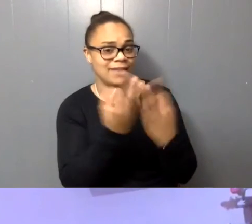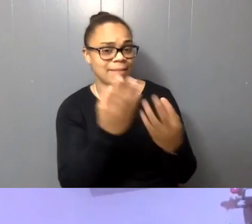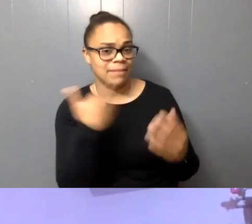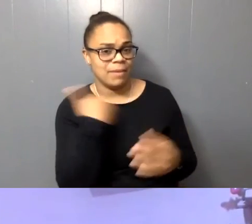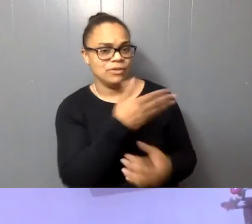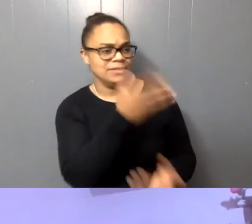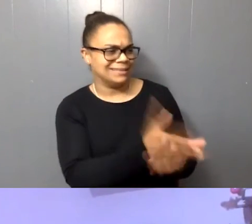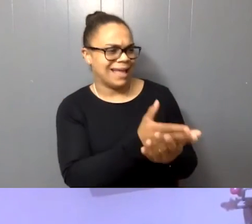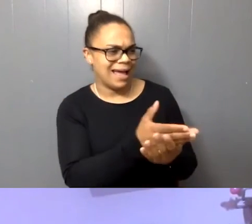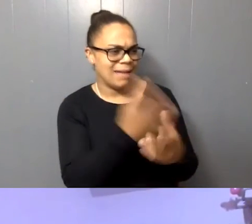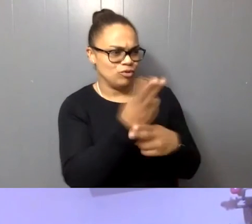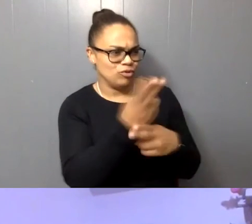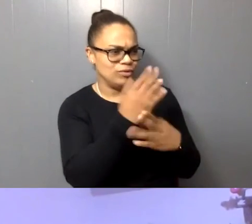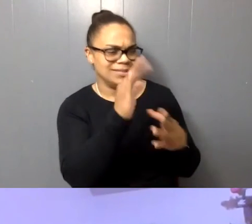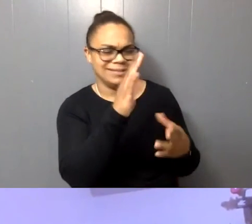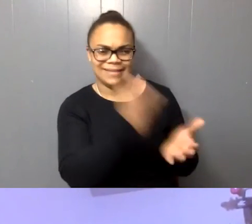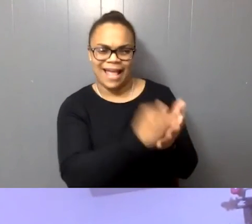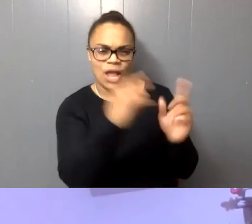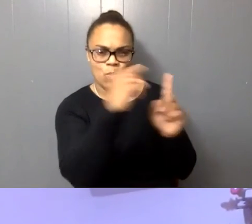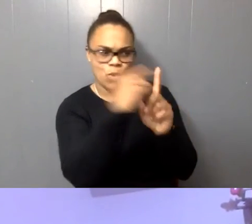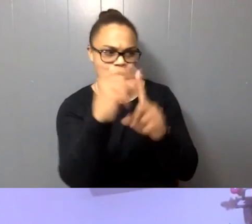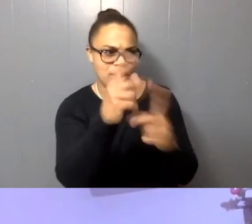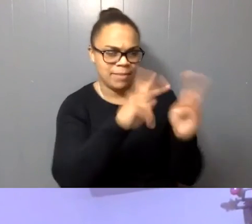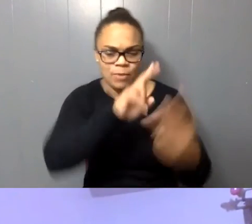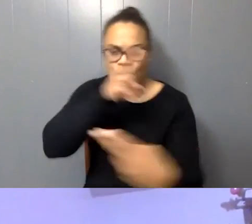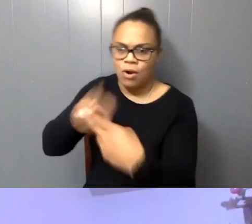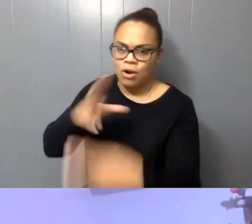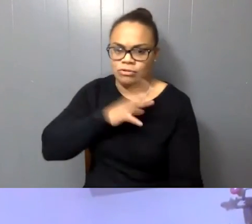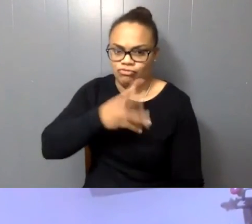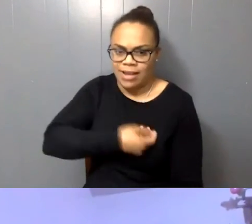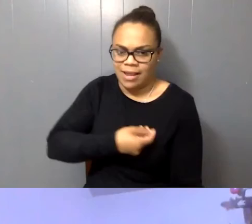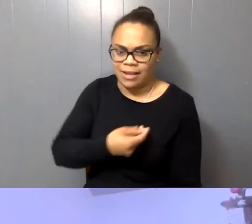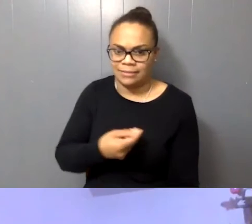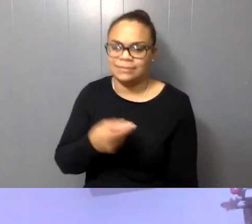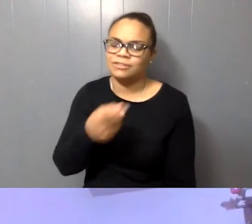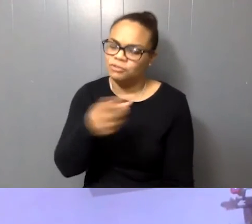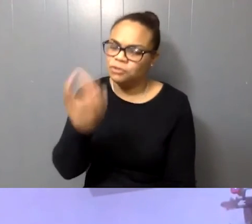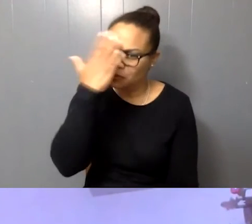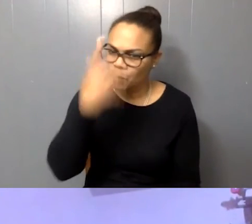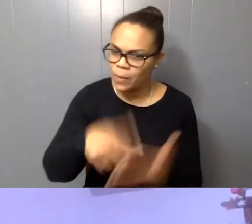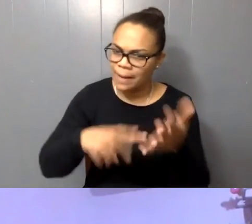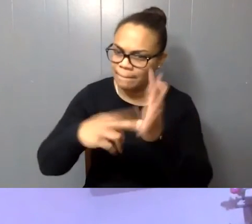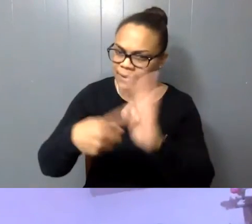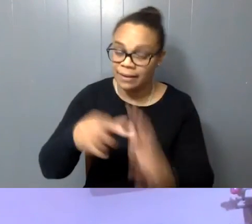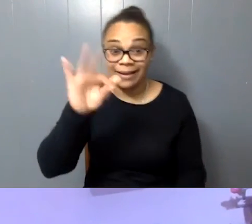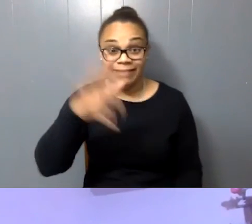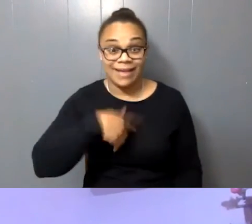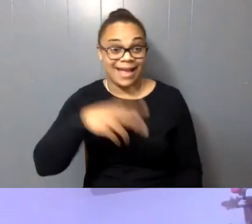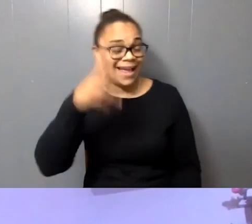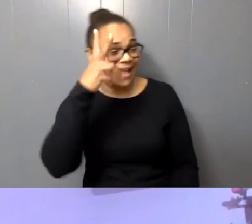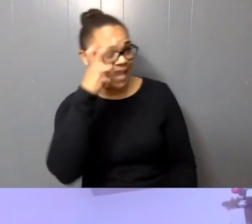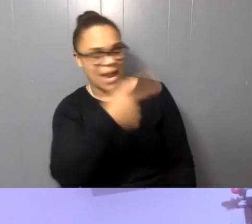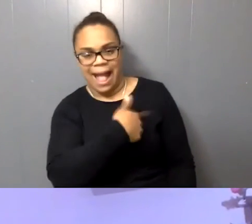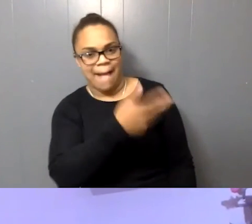I think you guys know what slur I'm talking about. Like if I hear it, I will most definitely correct it, because that's just disrespectful.